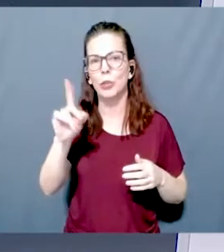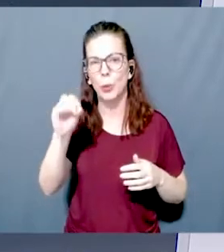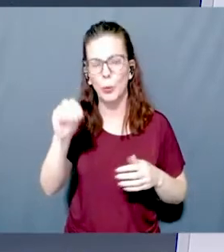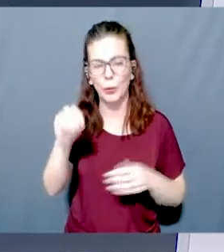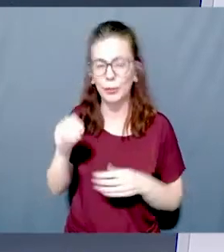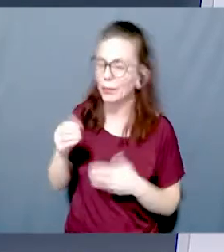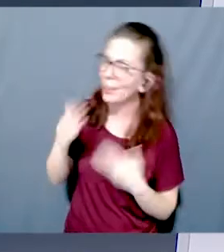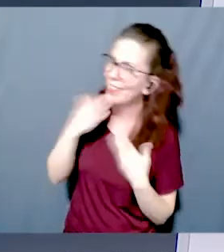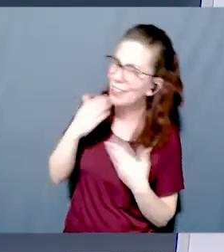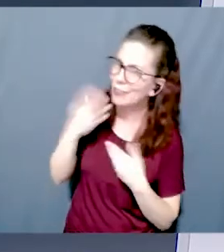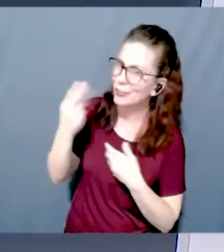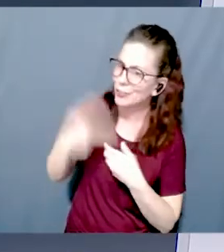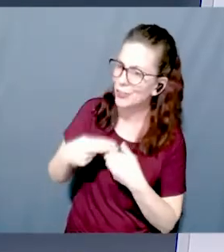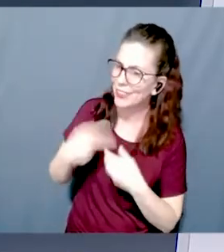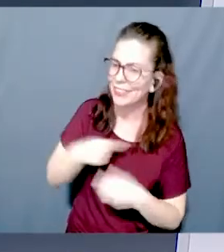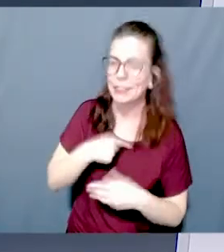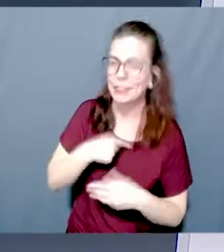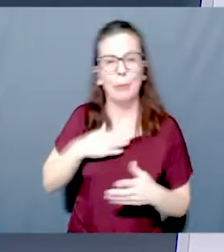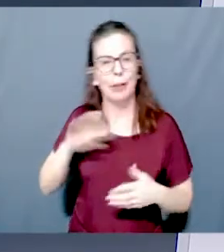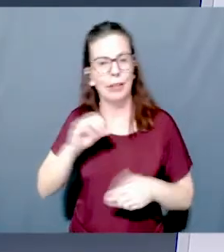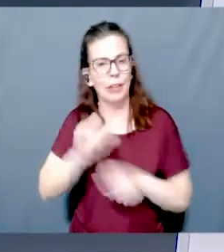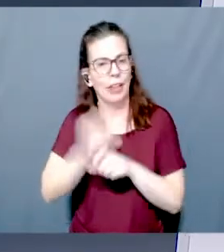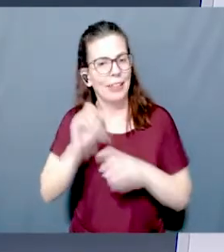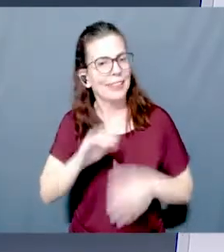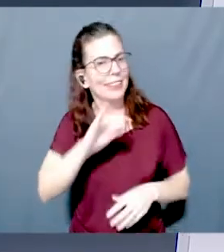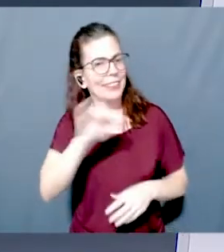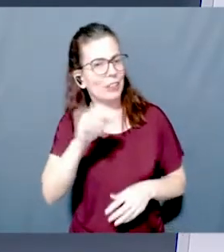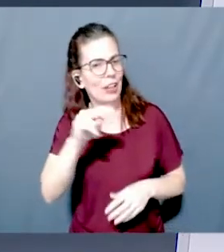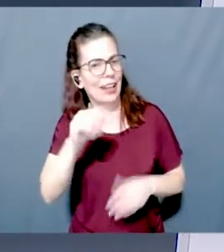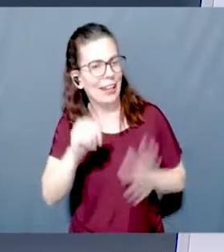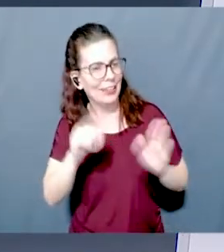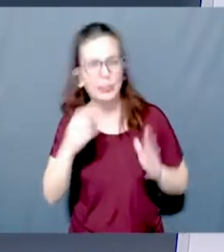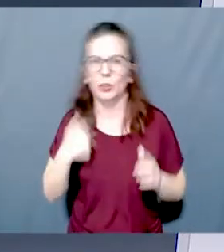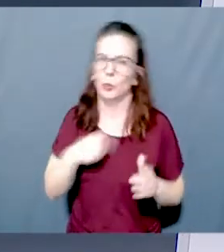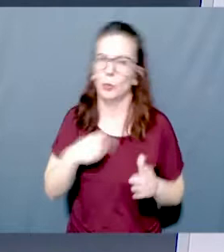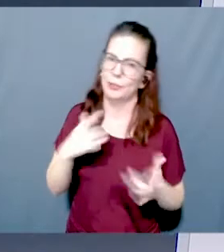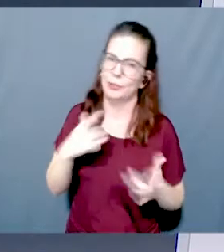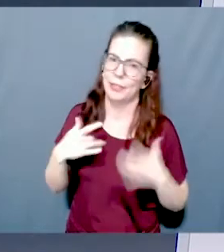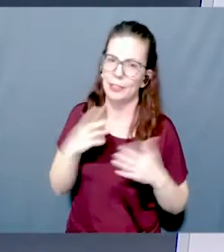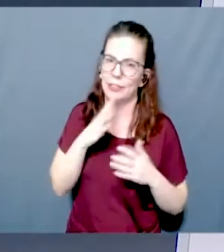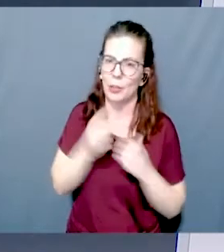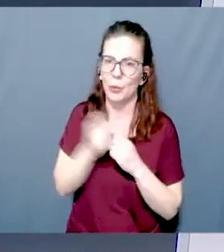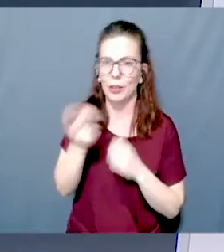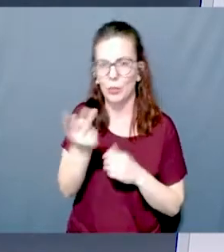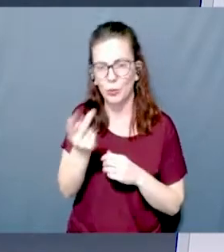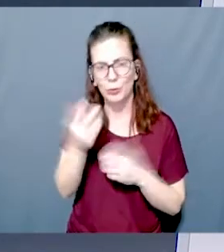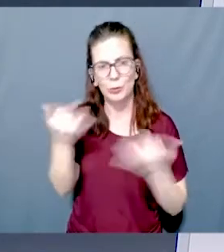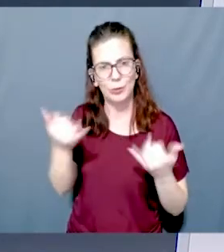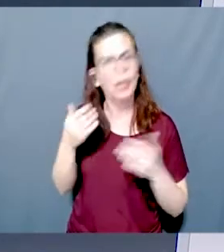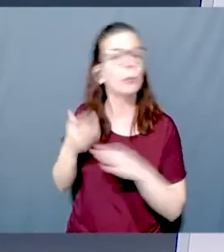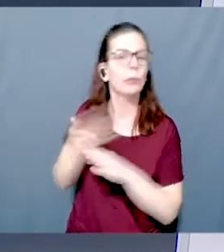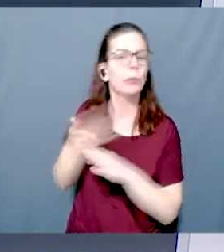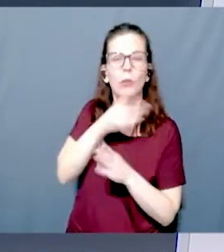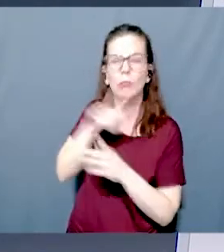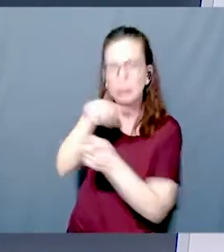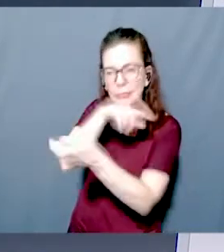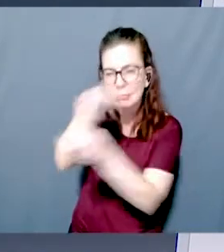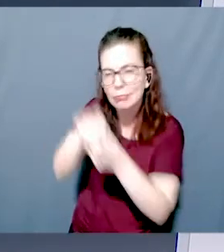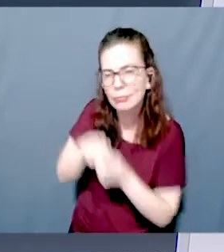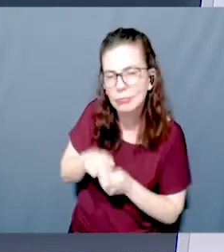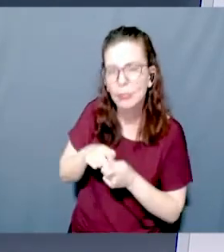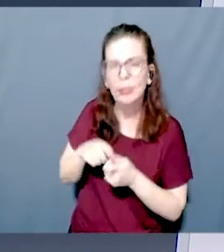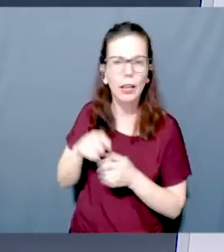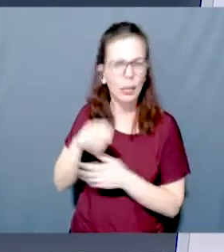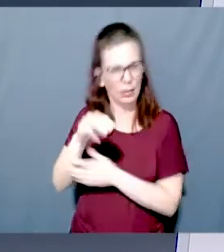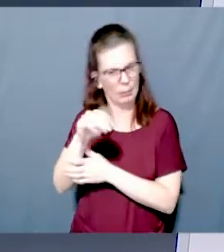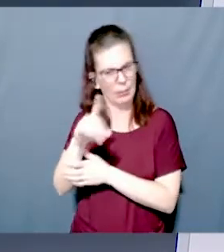of course, my colleague, Jenna. We're really excited to talk to you today, but before we dive into the nitty-gritty details, media and entertainment, this sounds